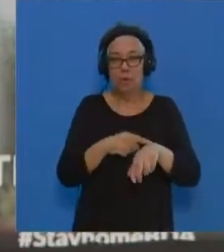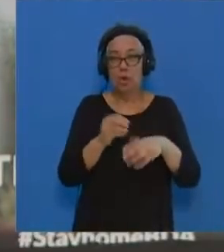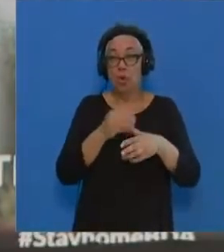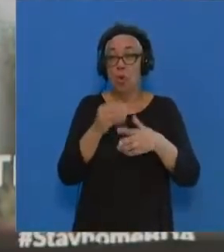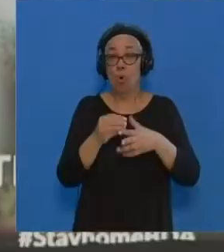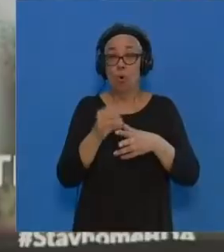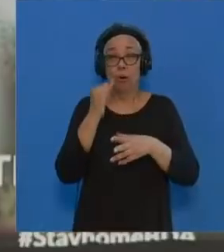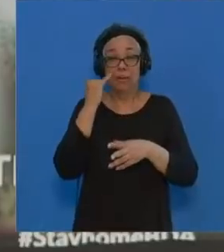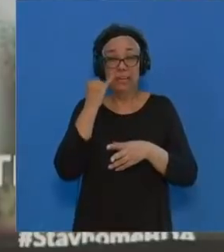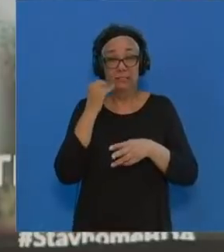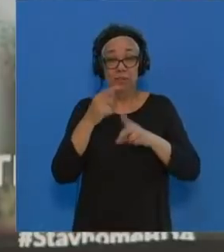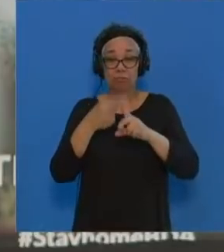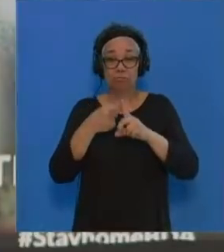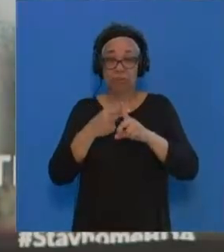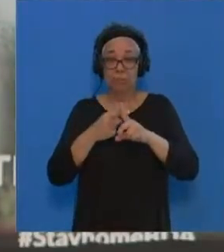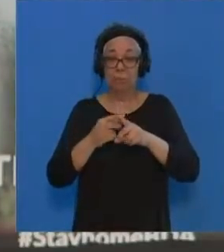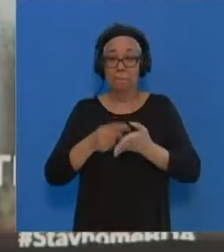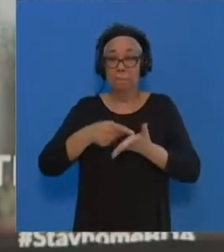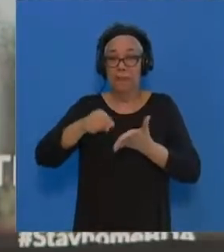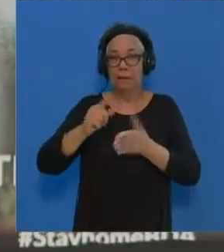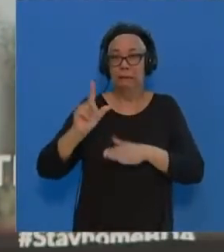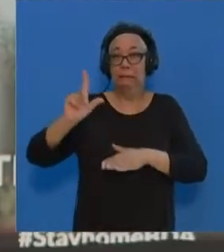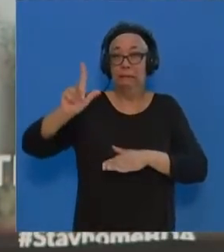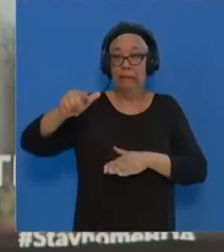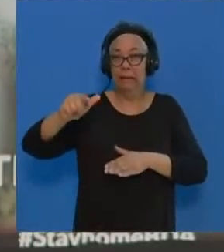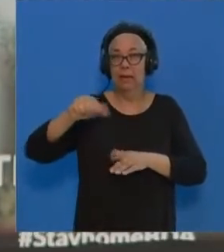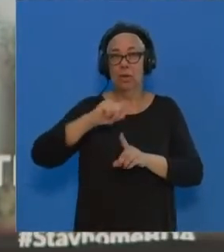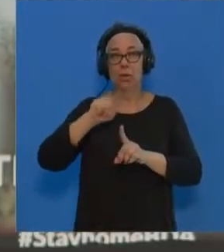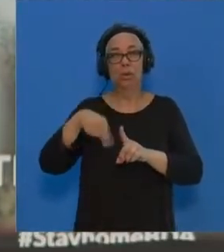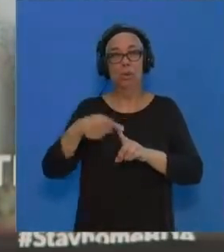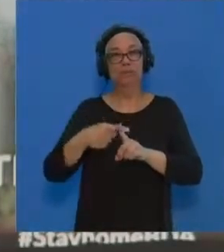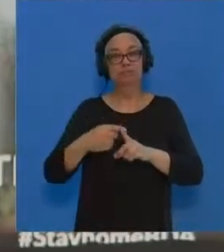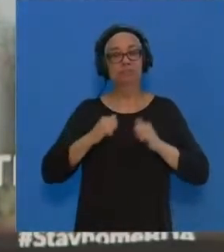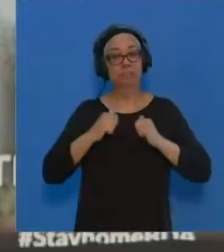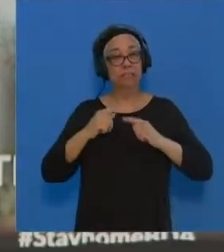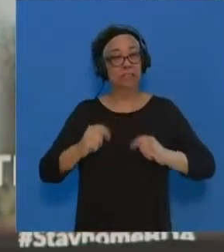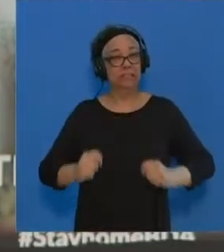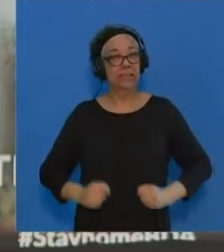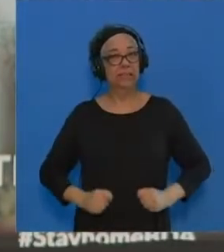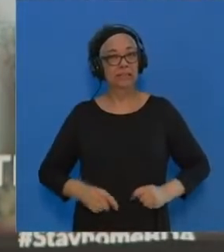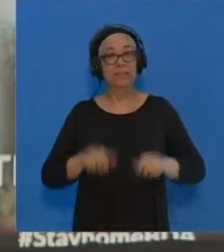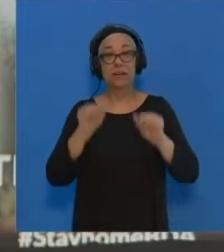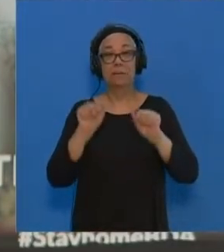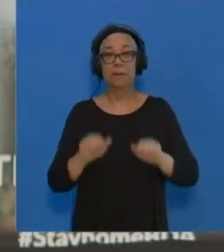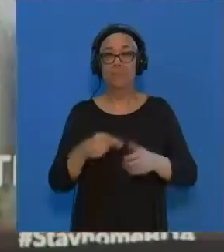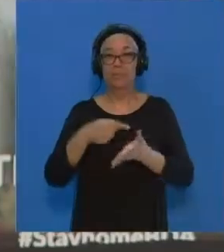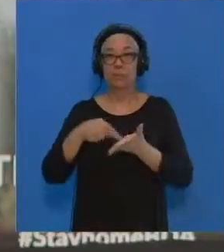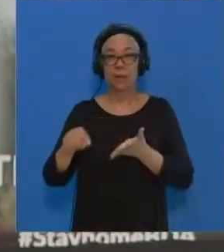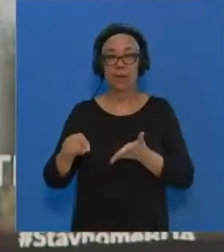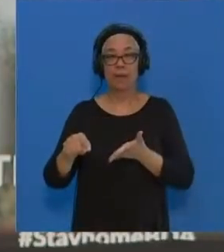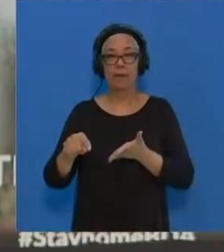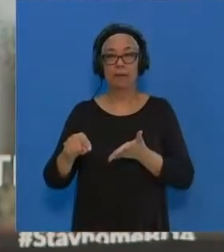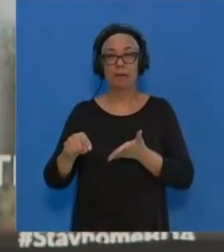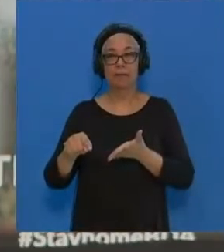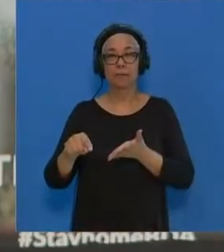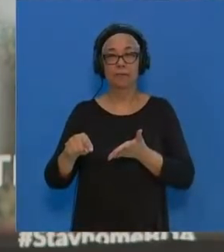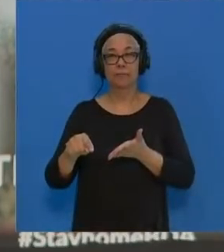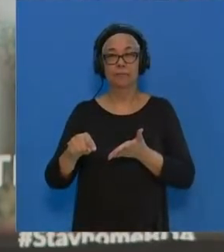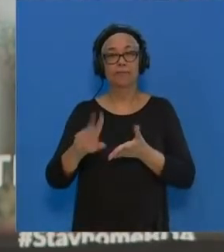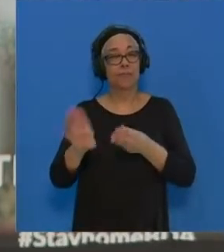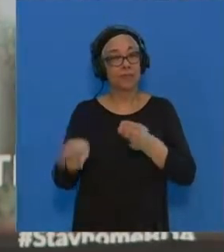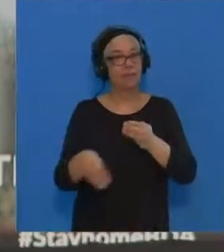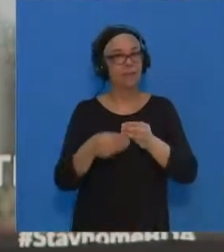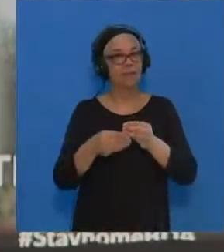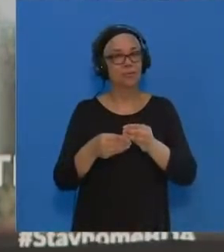is to be deferred to a later time when the tenants may have more of an ability to pay. In addition, any